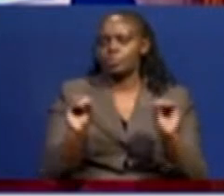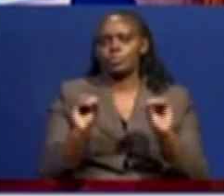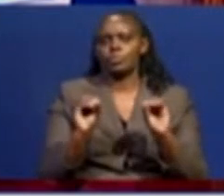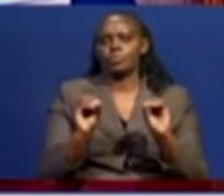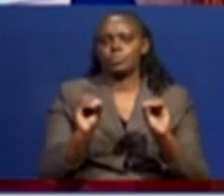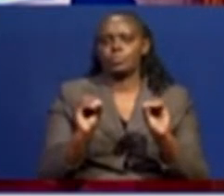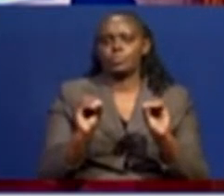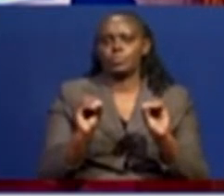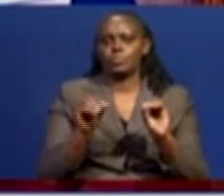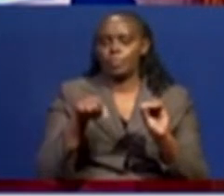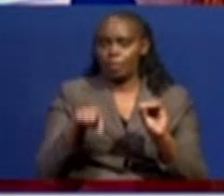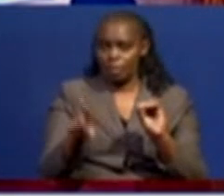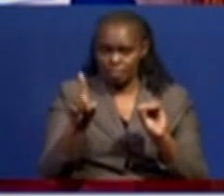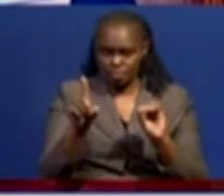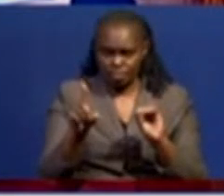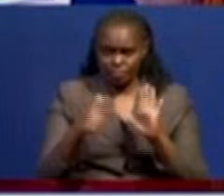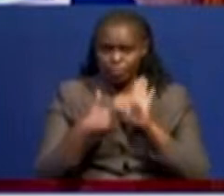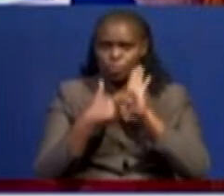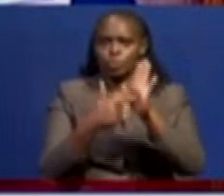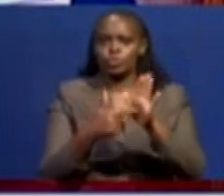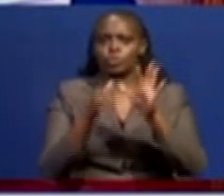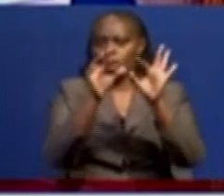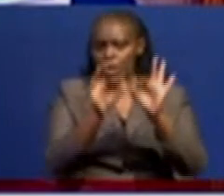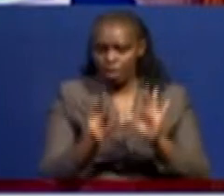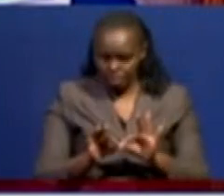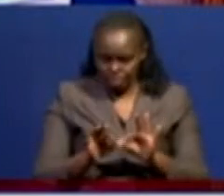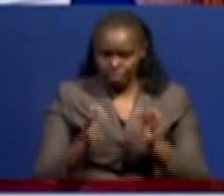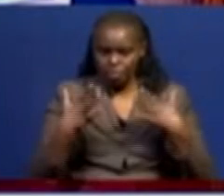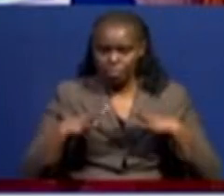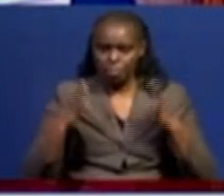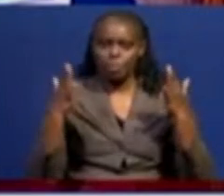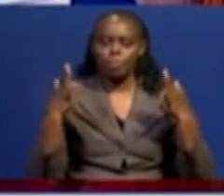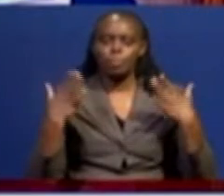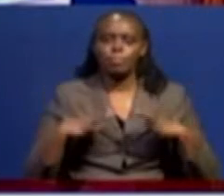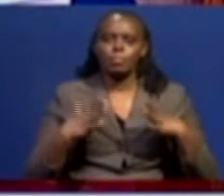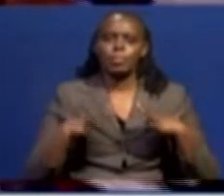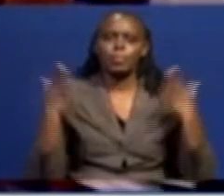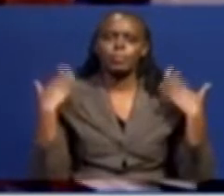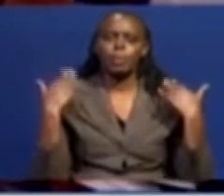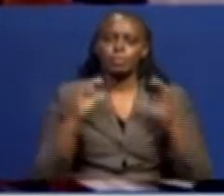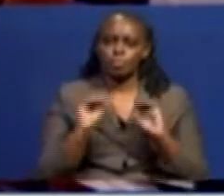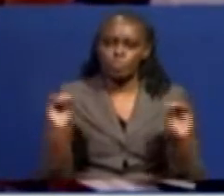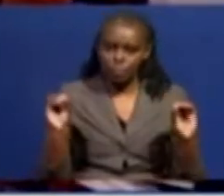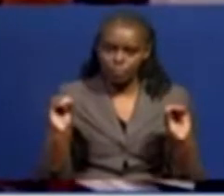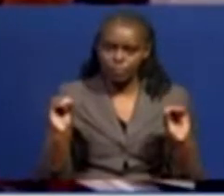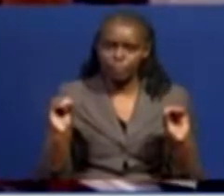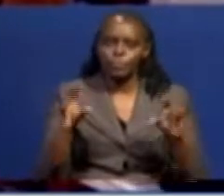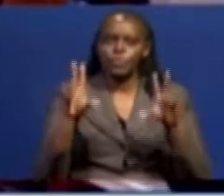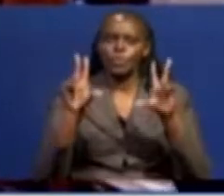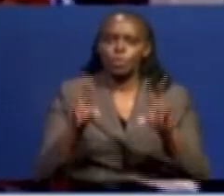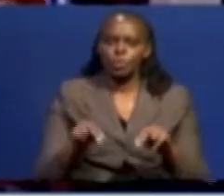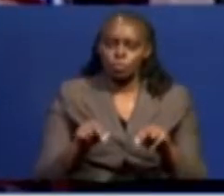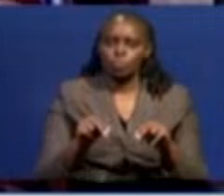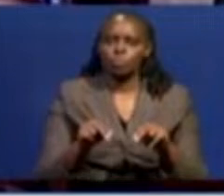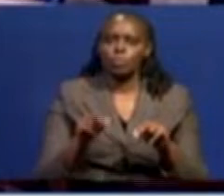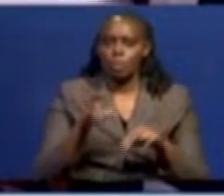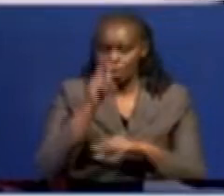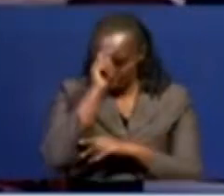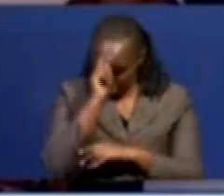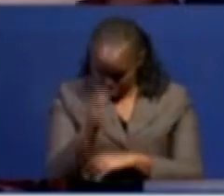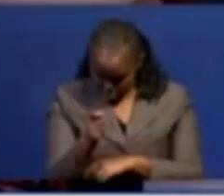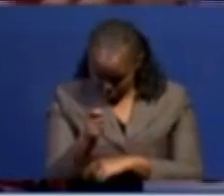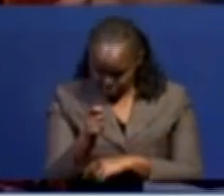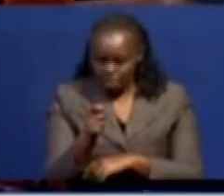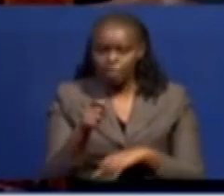governance? No. Is it a does she exhibit accountability to the people of Meru County? No. Does